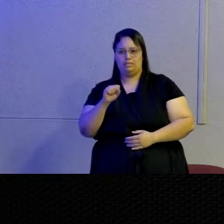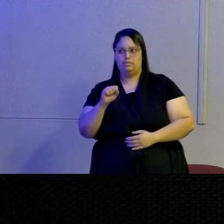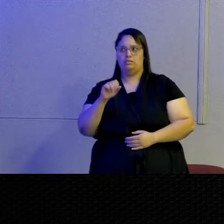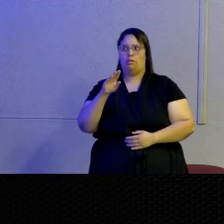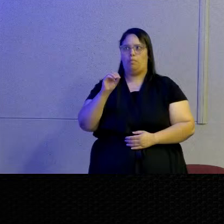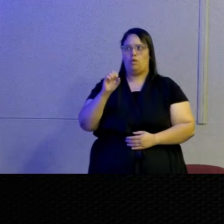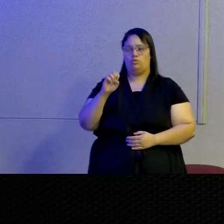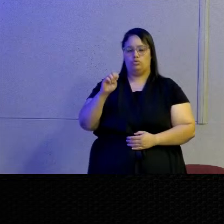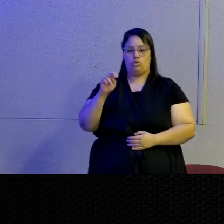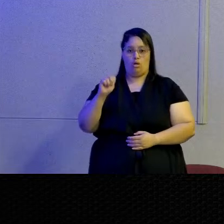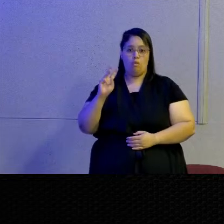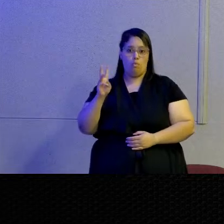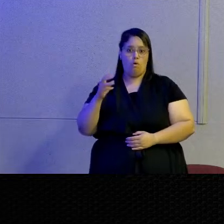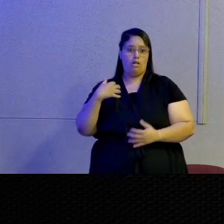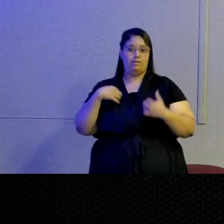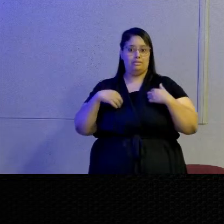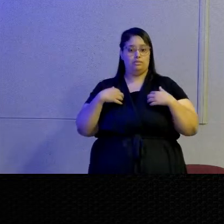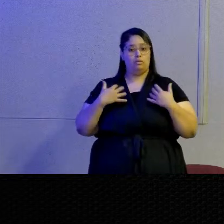truly exciting?